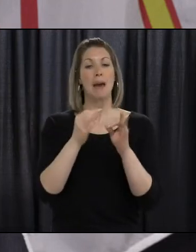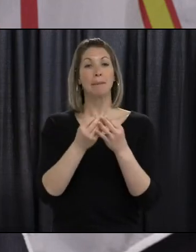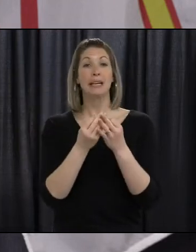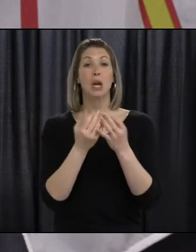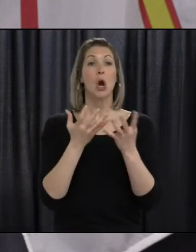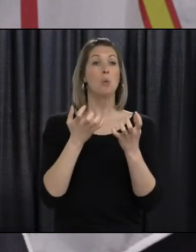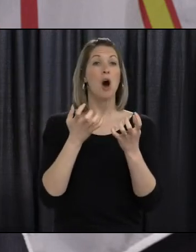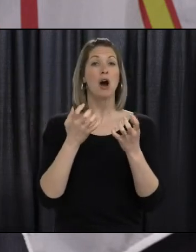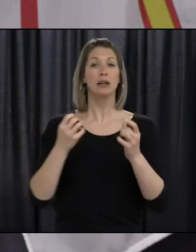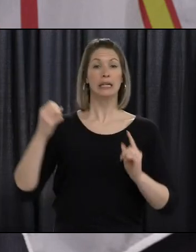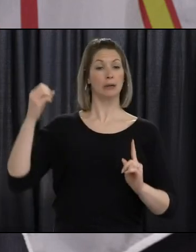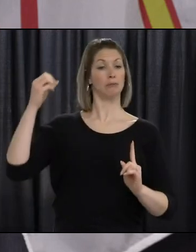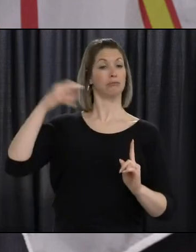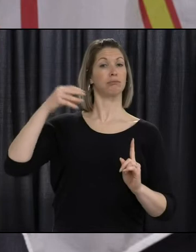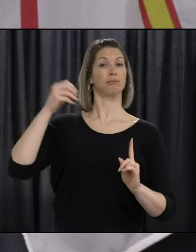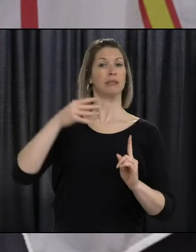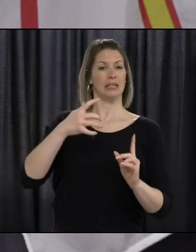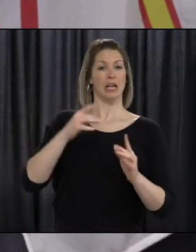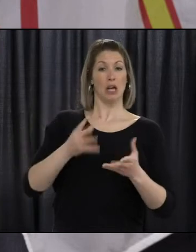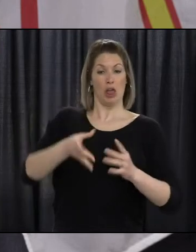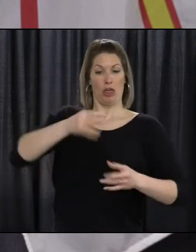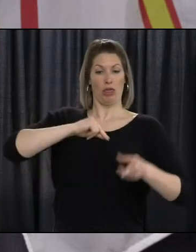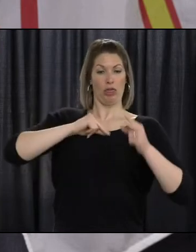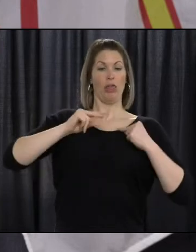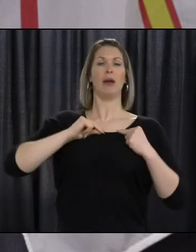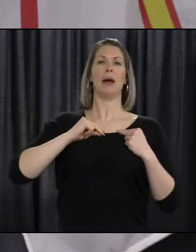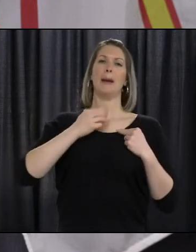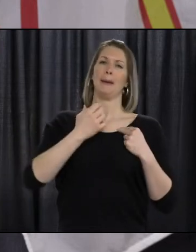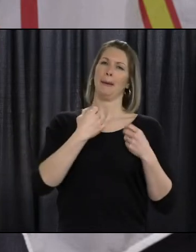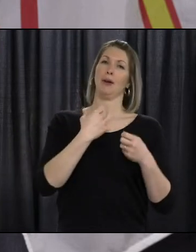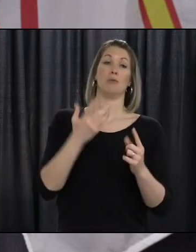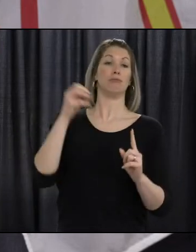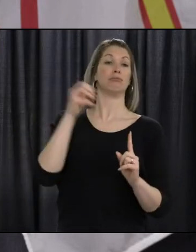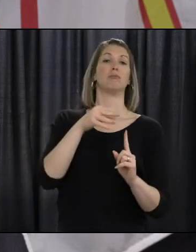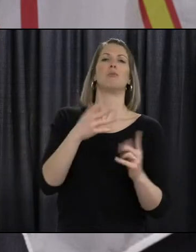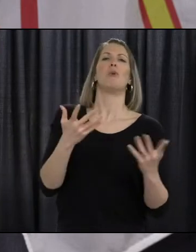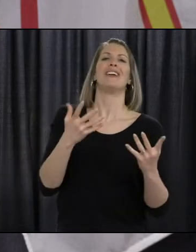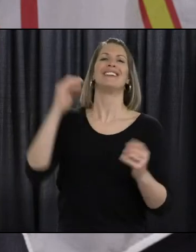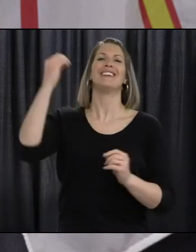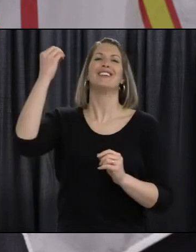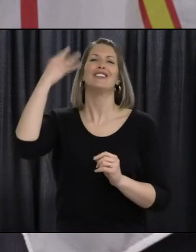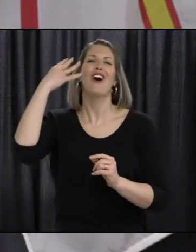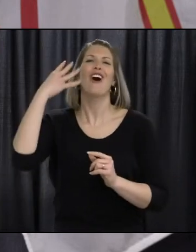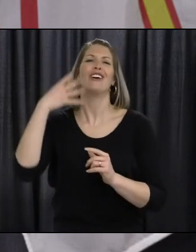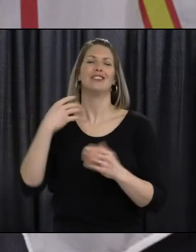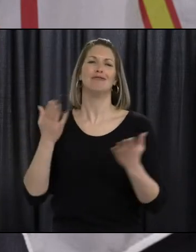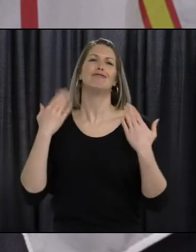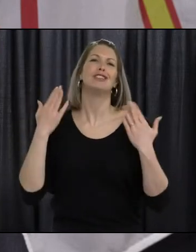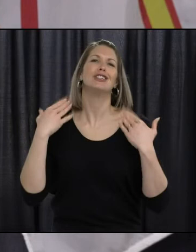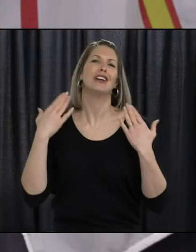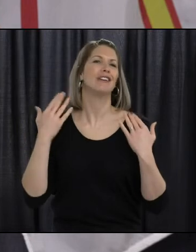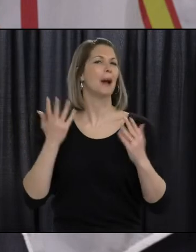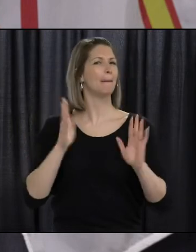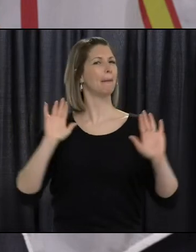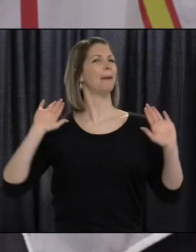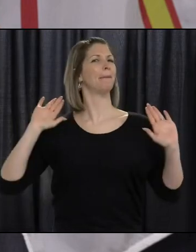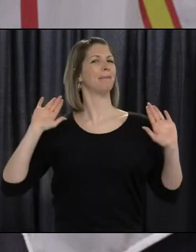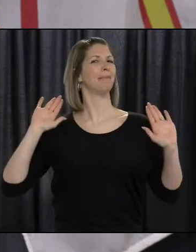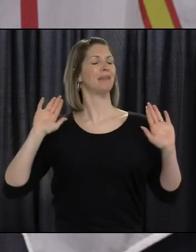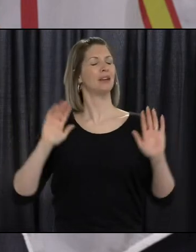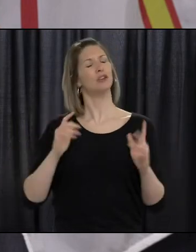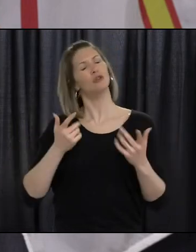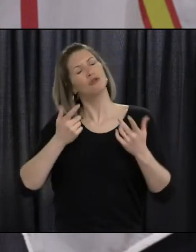not COVID-19. Please remember that physical distancing does not mean social isolation. So I encourage you to